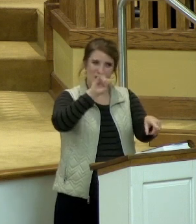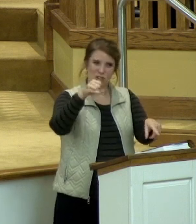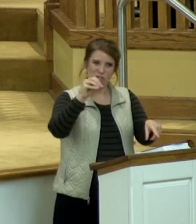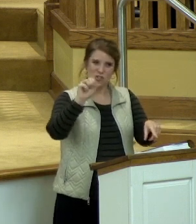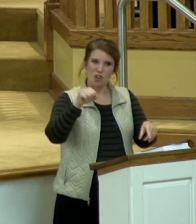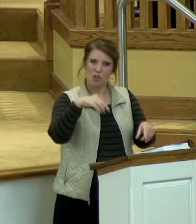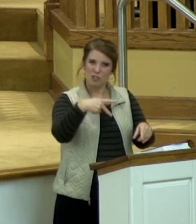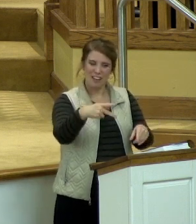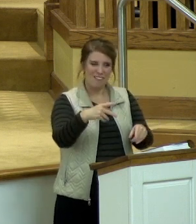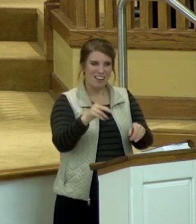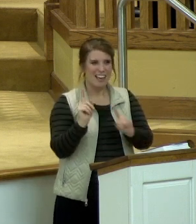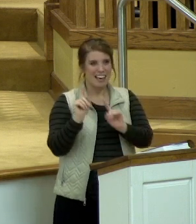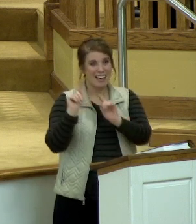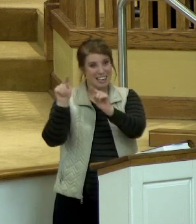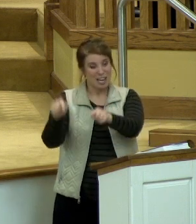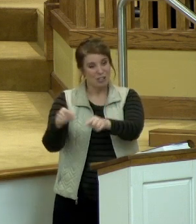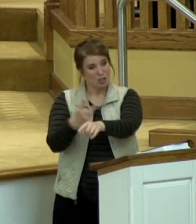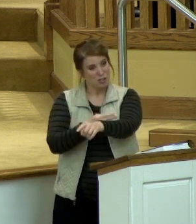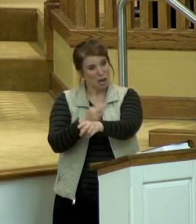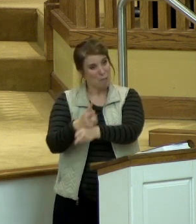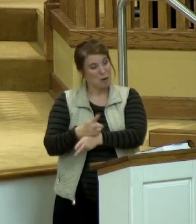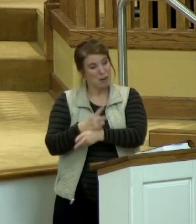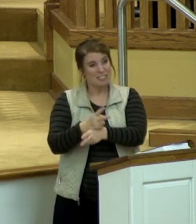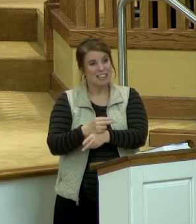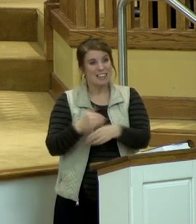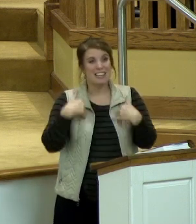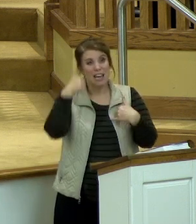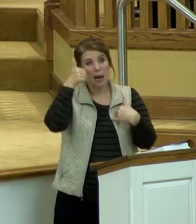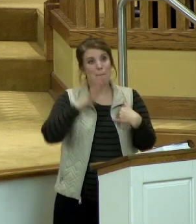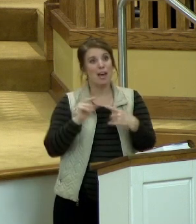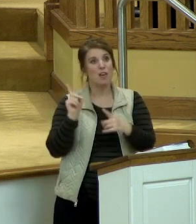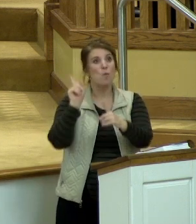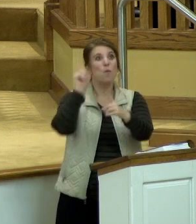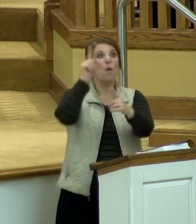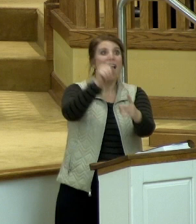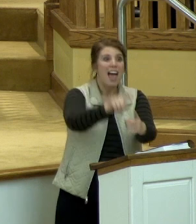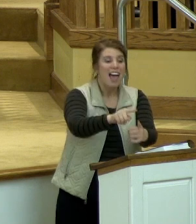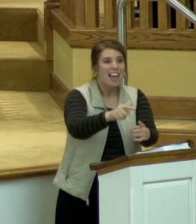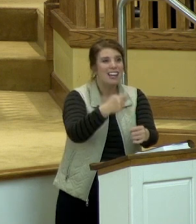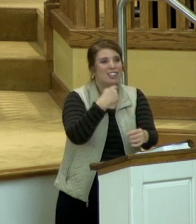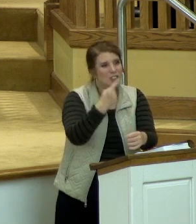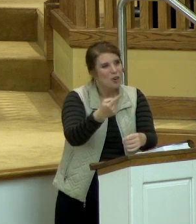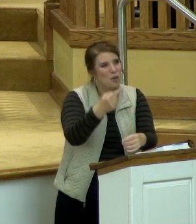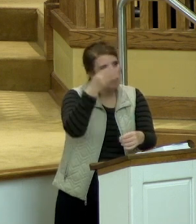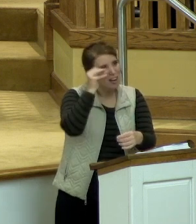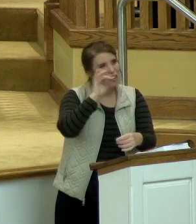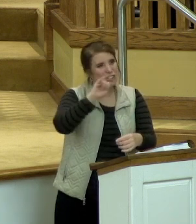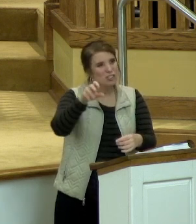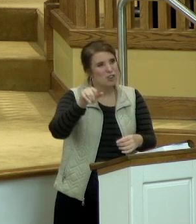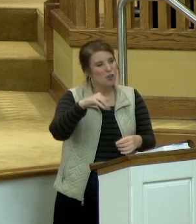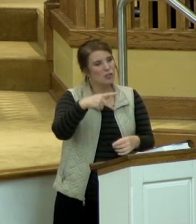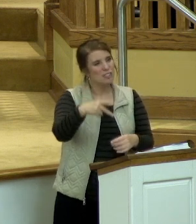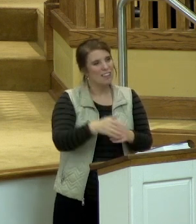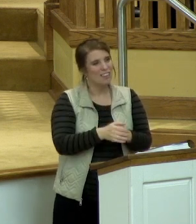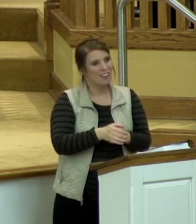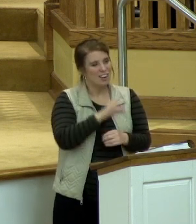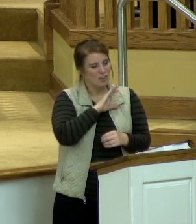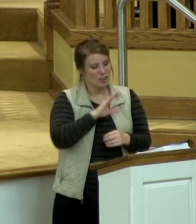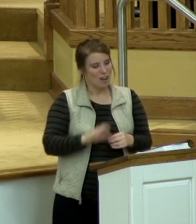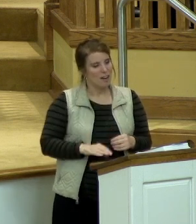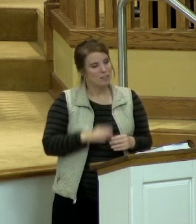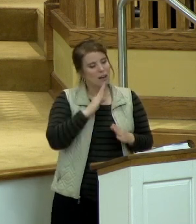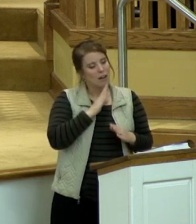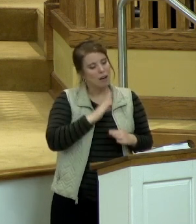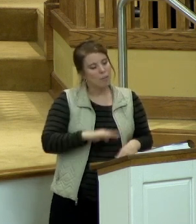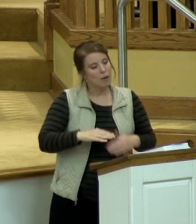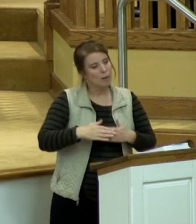the young men. And those young men then went and told the information. And I think that's very biblically and how humble Christ came to the earth as a